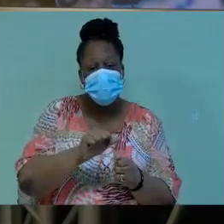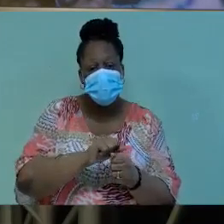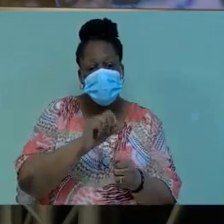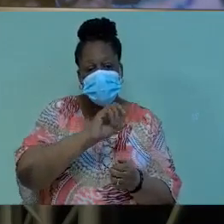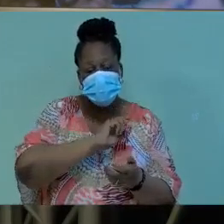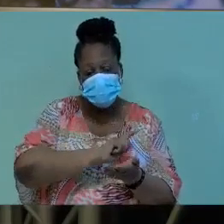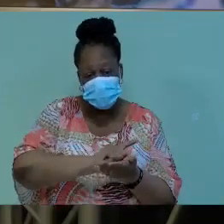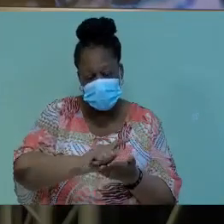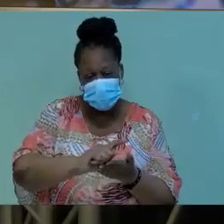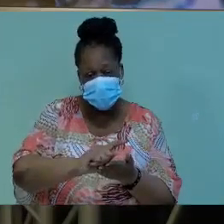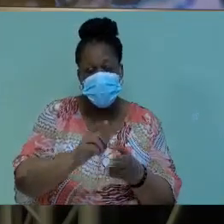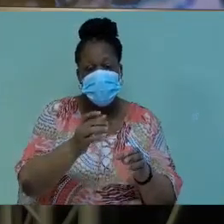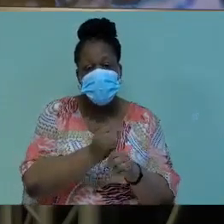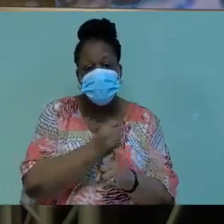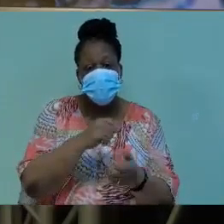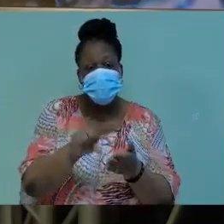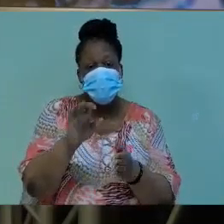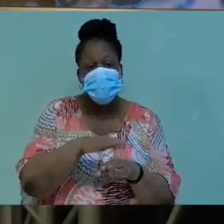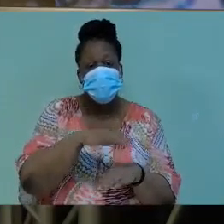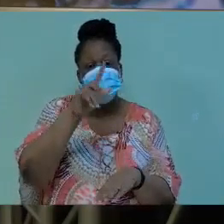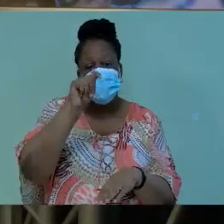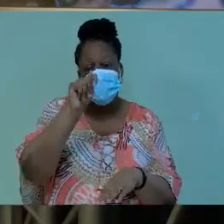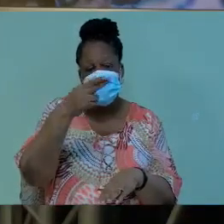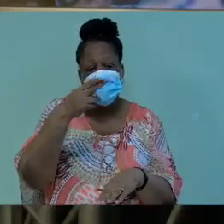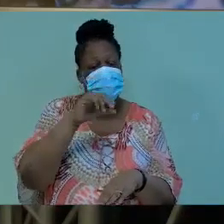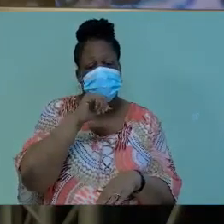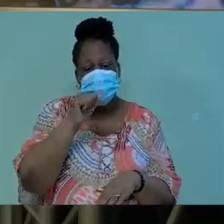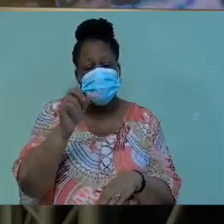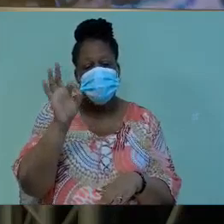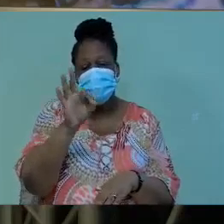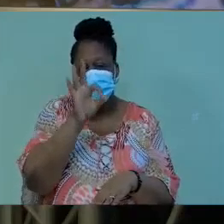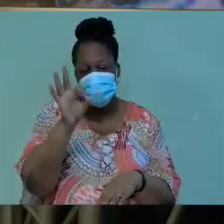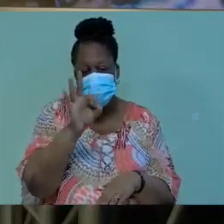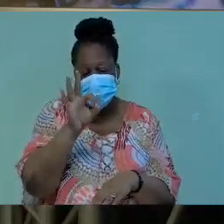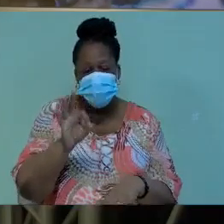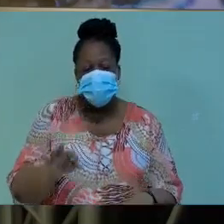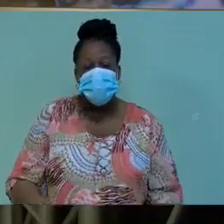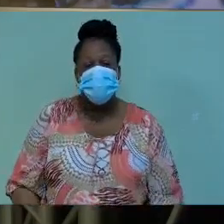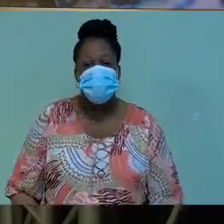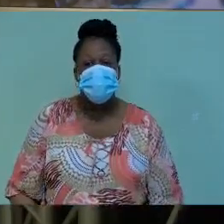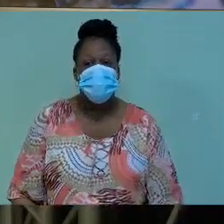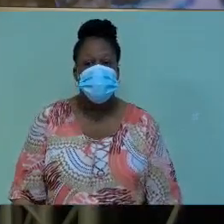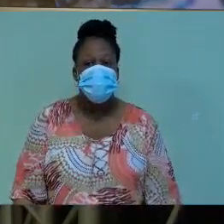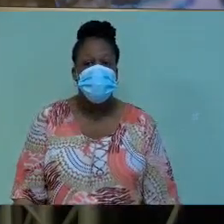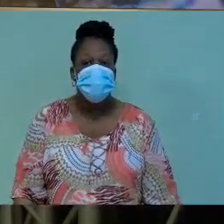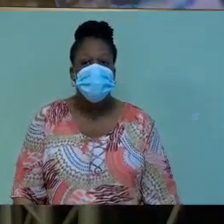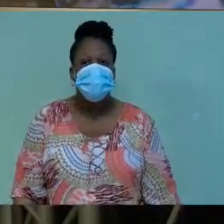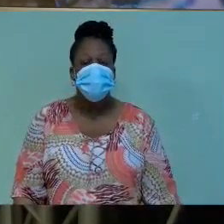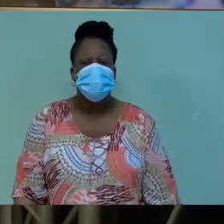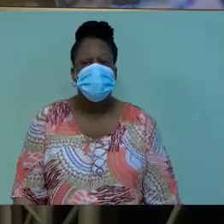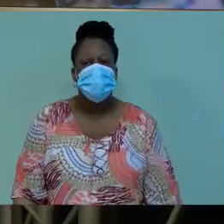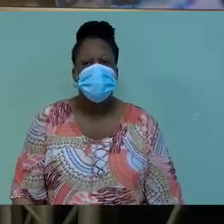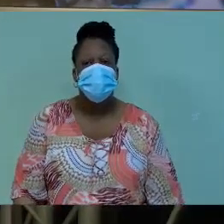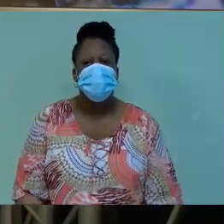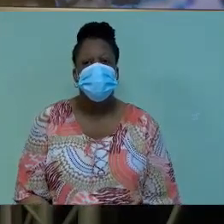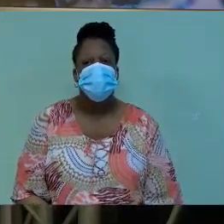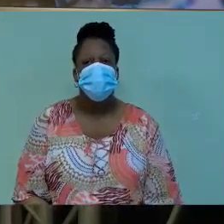of benefits to beneficiaries under the Government Poverty Alleviation Program and COVID-19